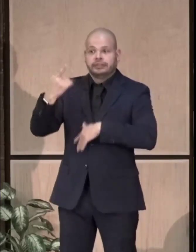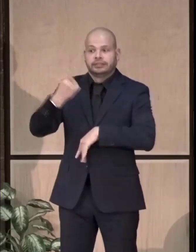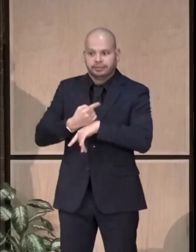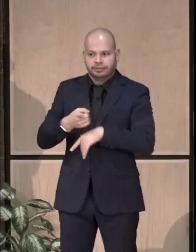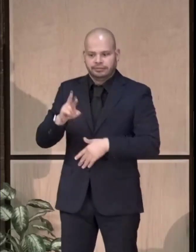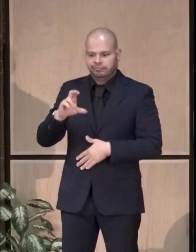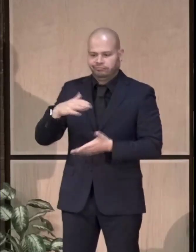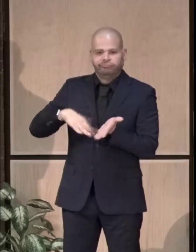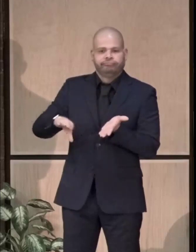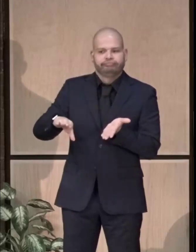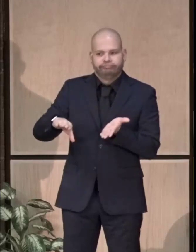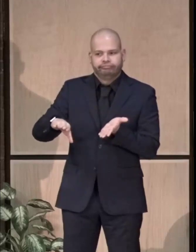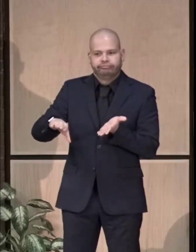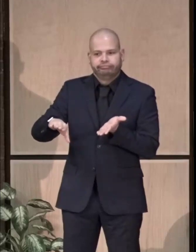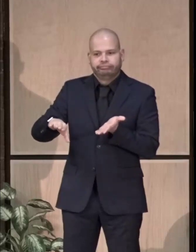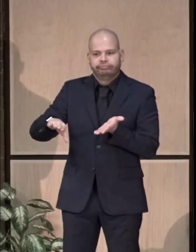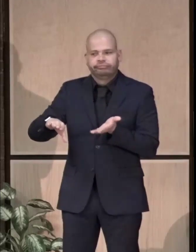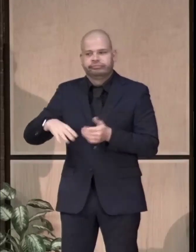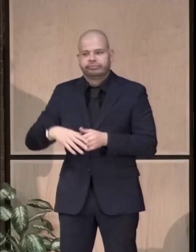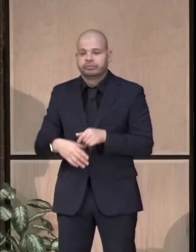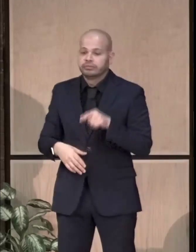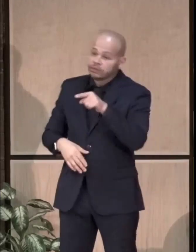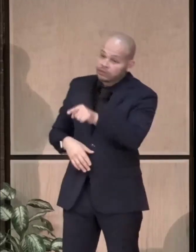And that's how you learned? That is how, yes.